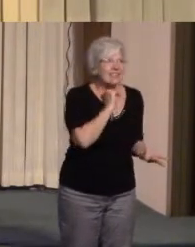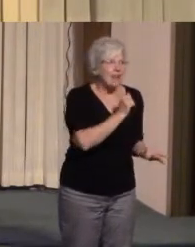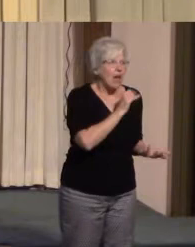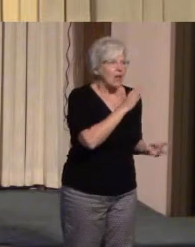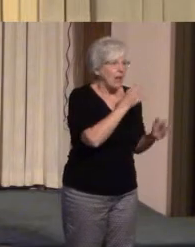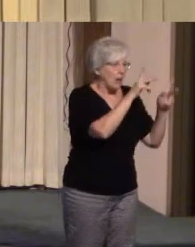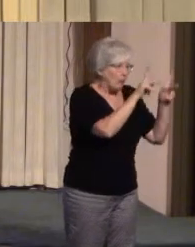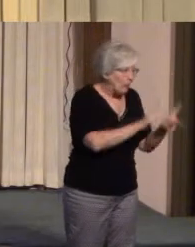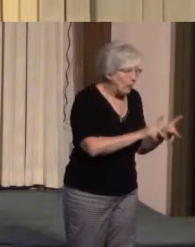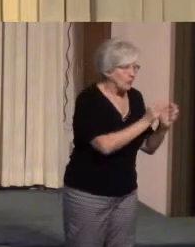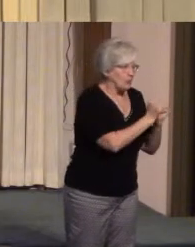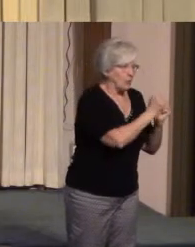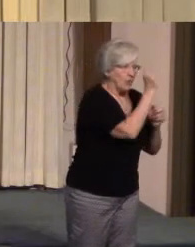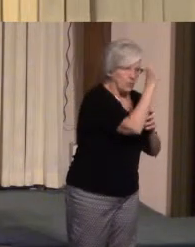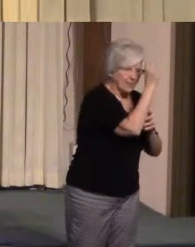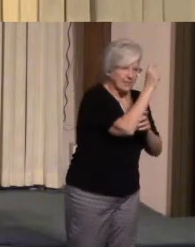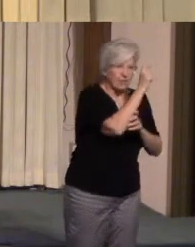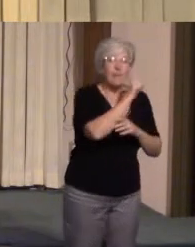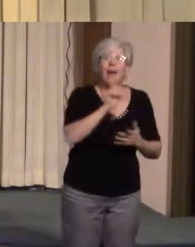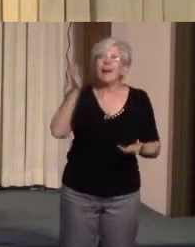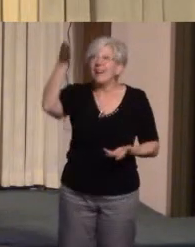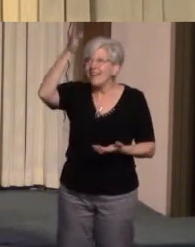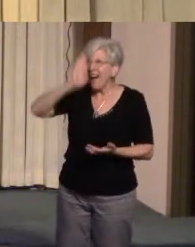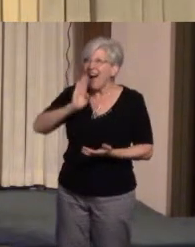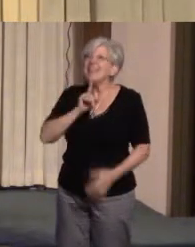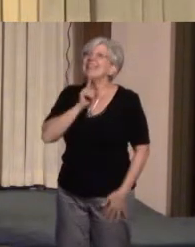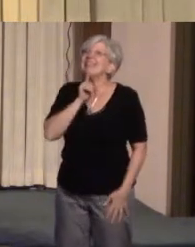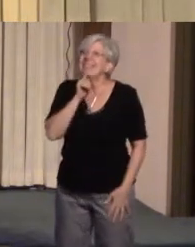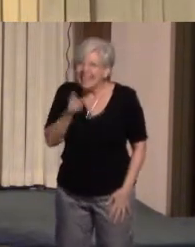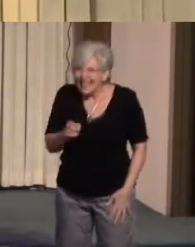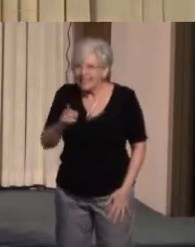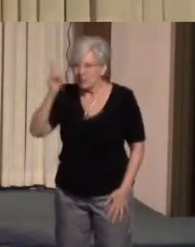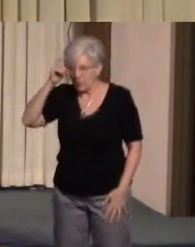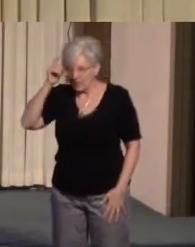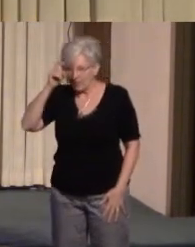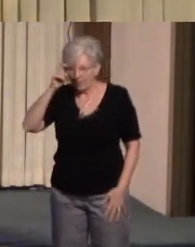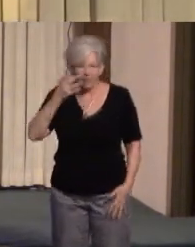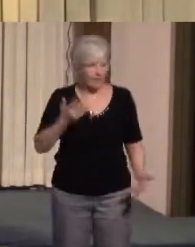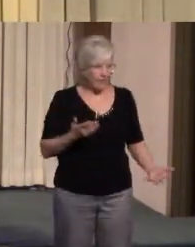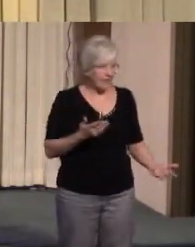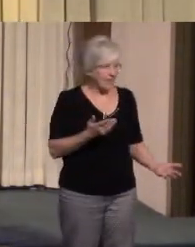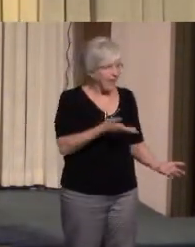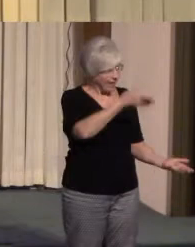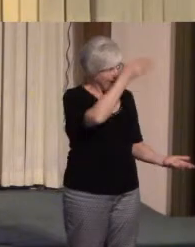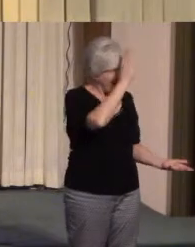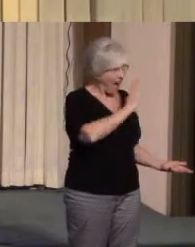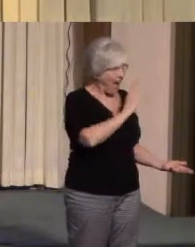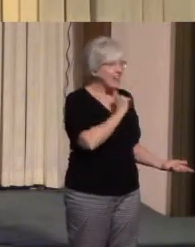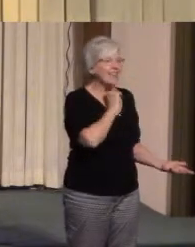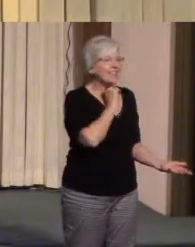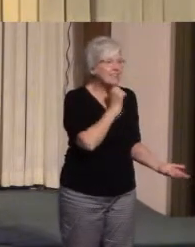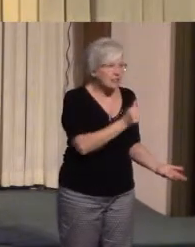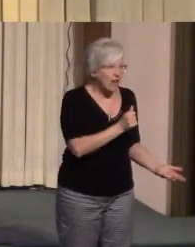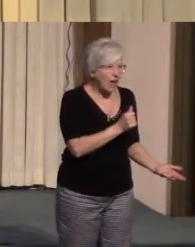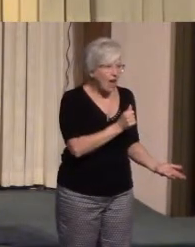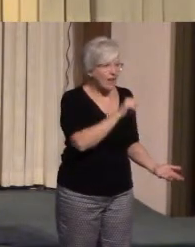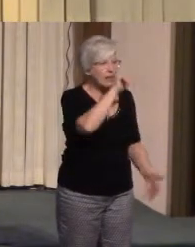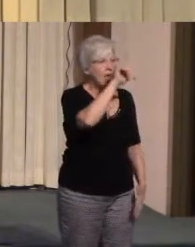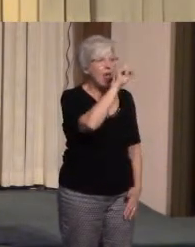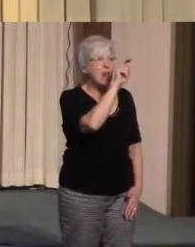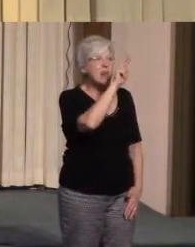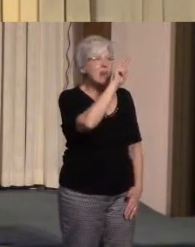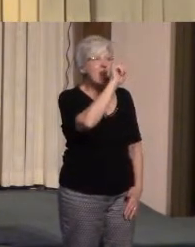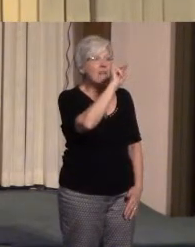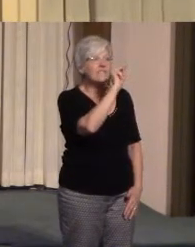is wisdom. God is not loving, although sometimes when our hearts are hurting, it helps us to